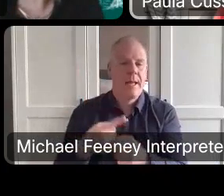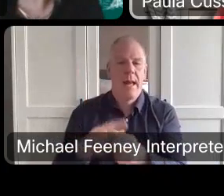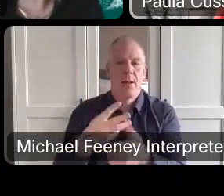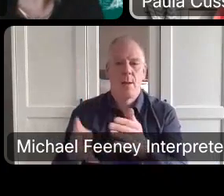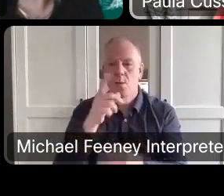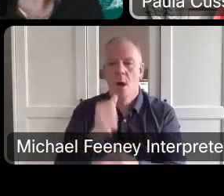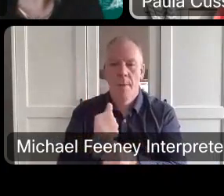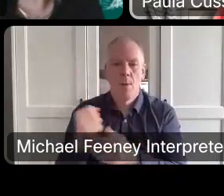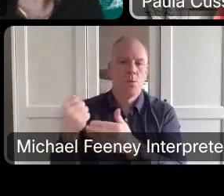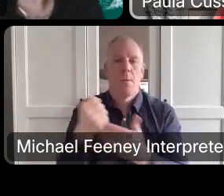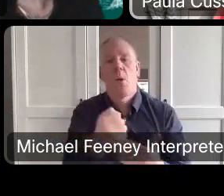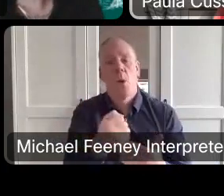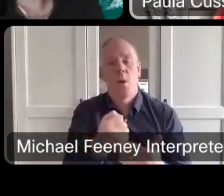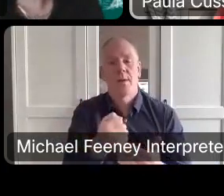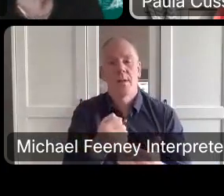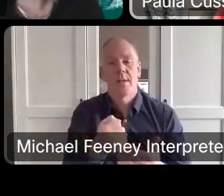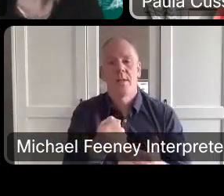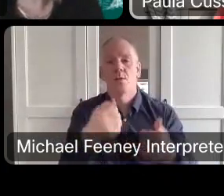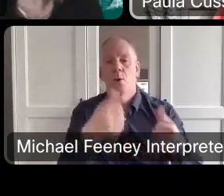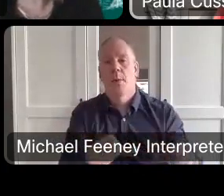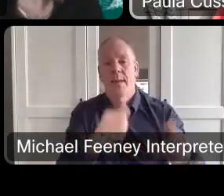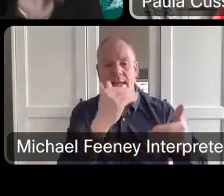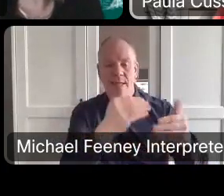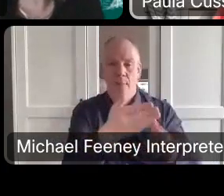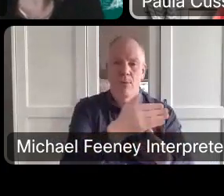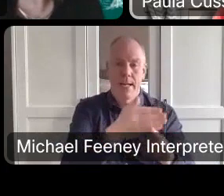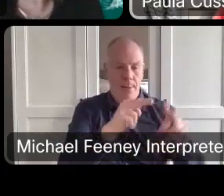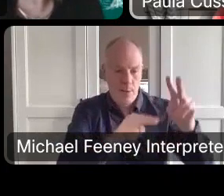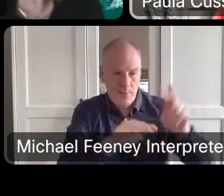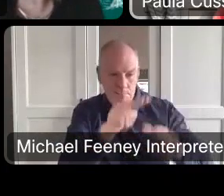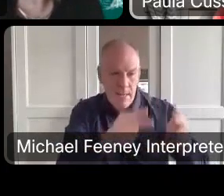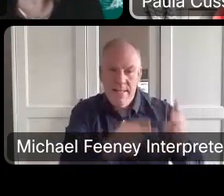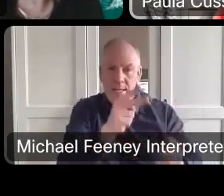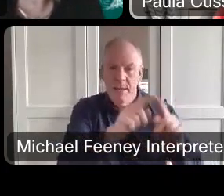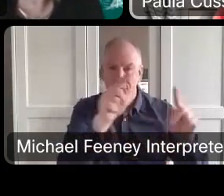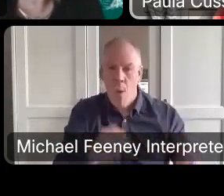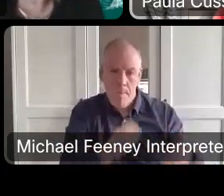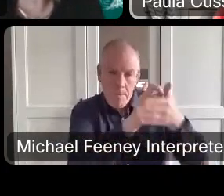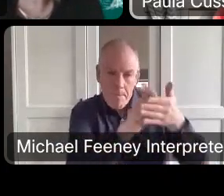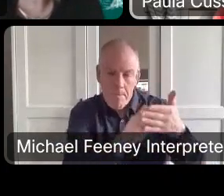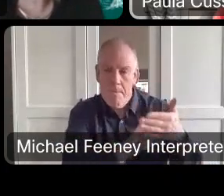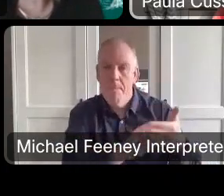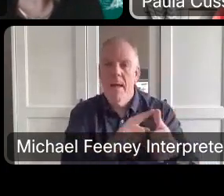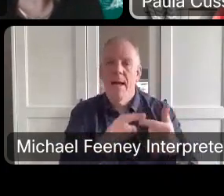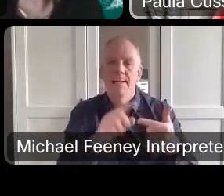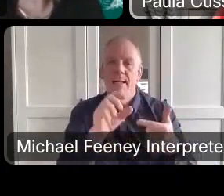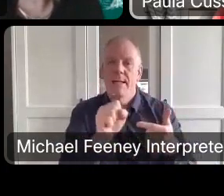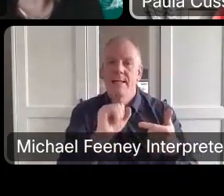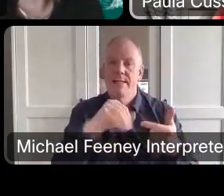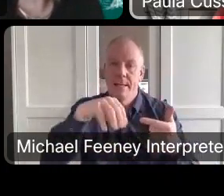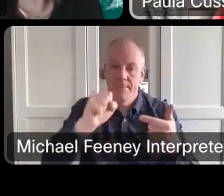of, supporting the completion of the preliminary assessment forms and the standing up of the SIMT and meeting all